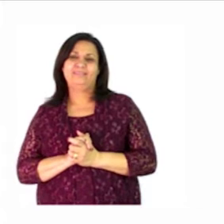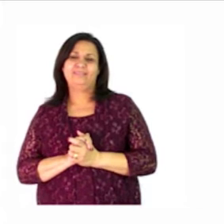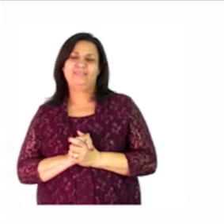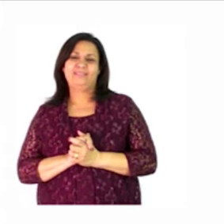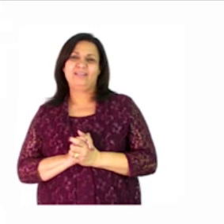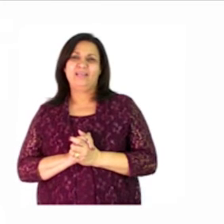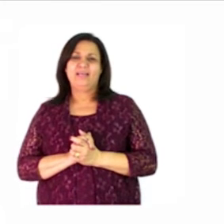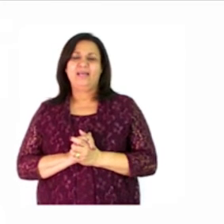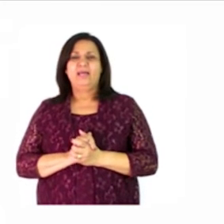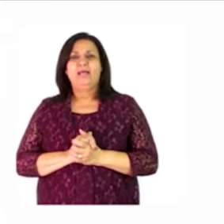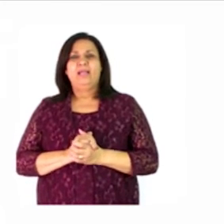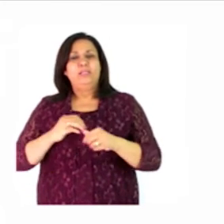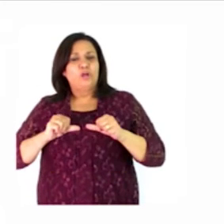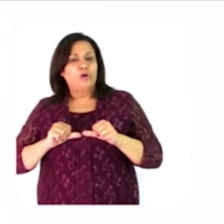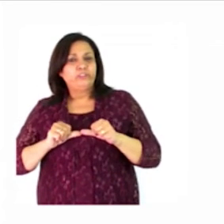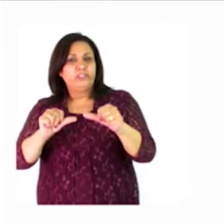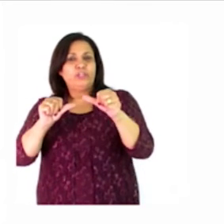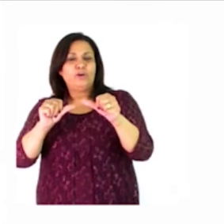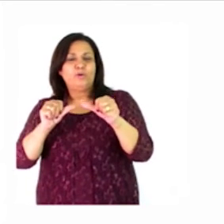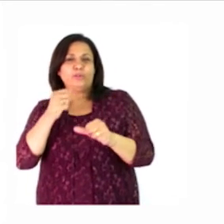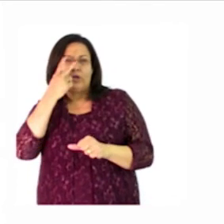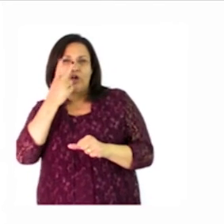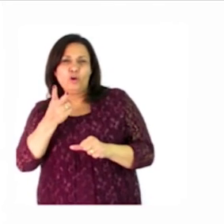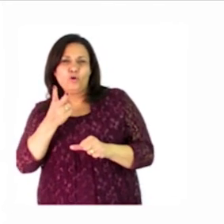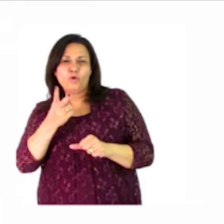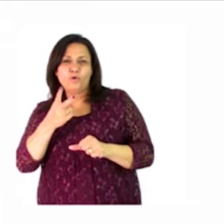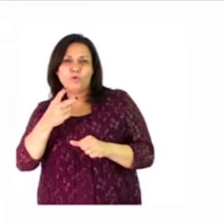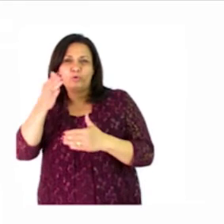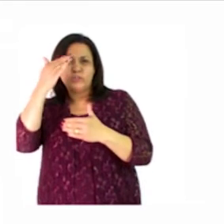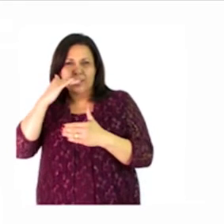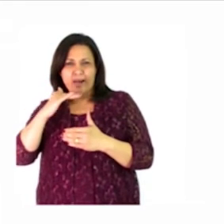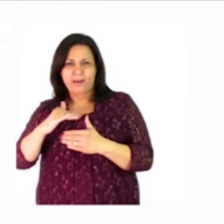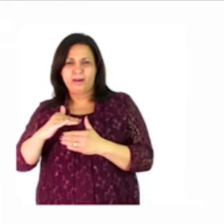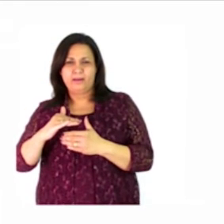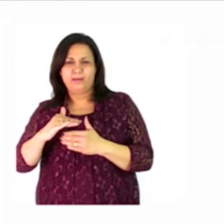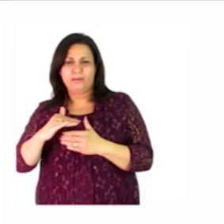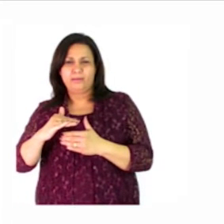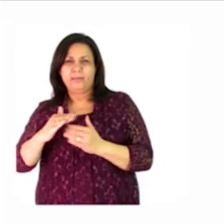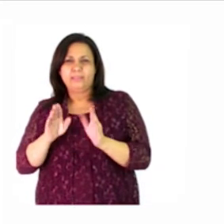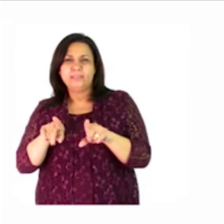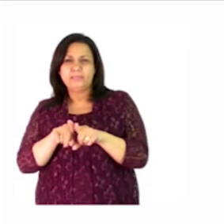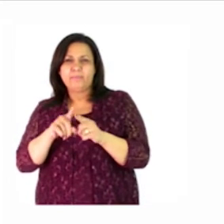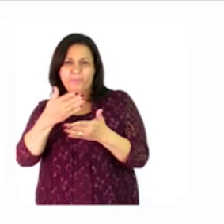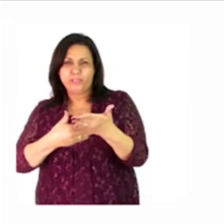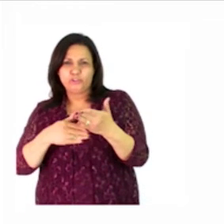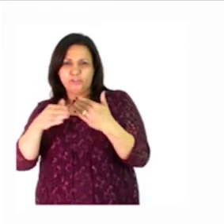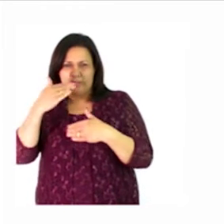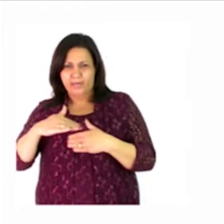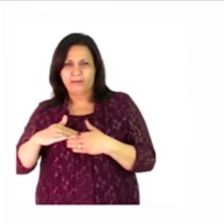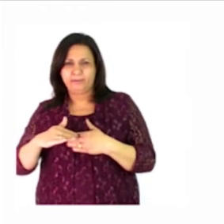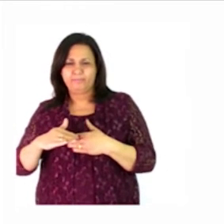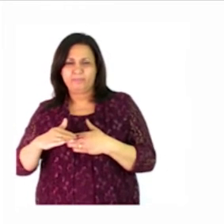Now let's move and look at the same page at the bottom. It